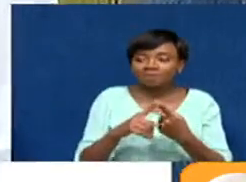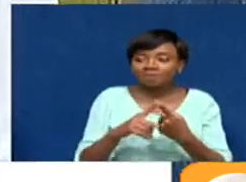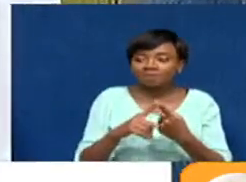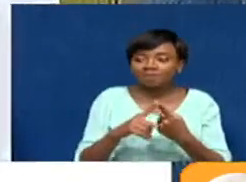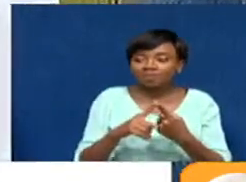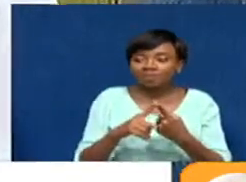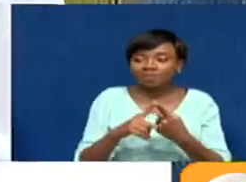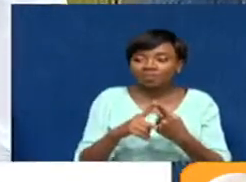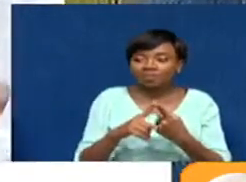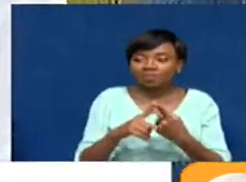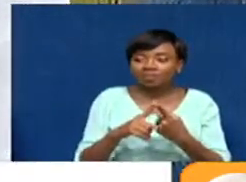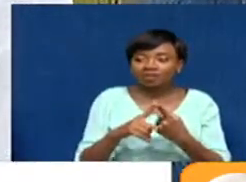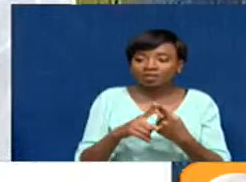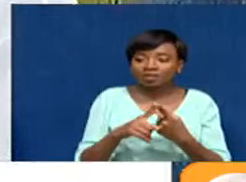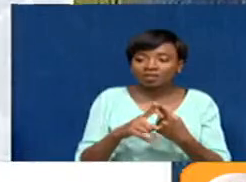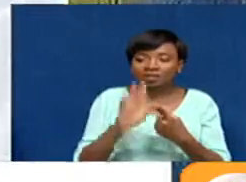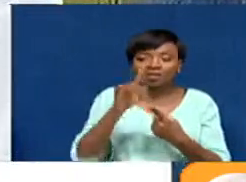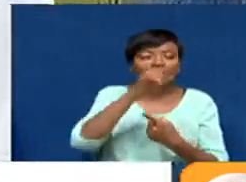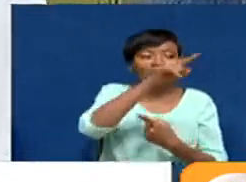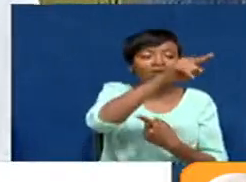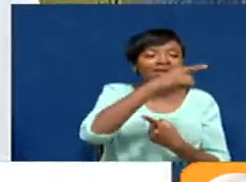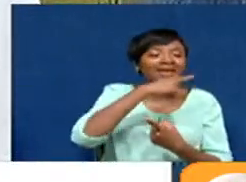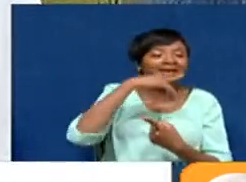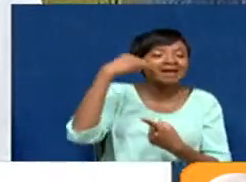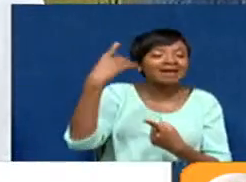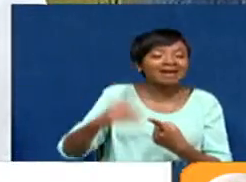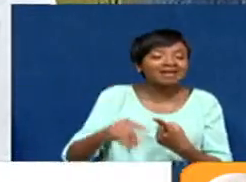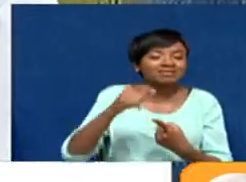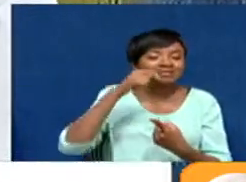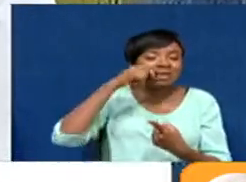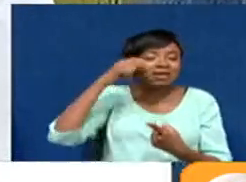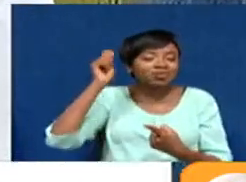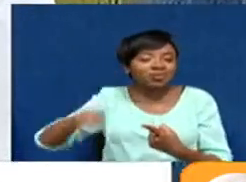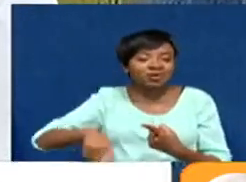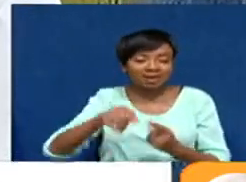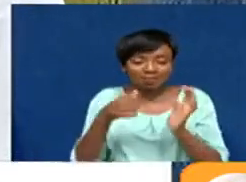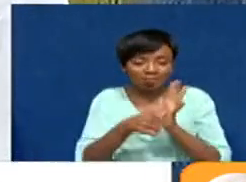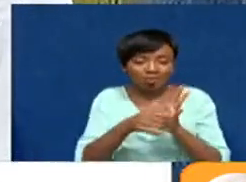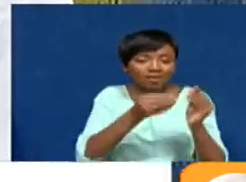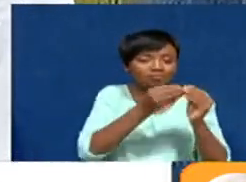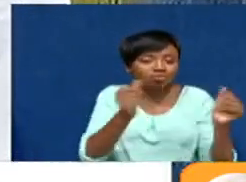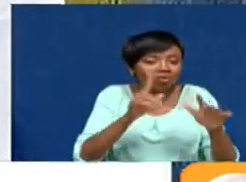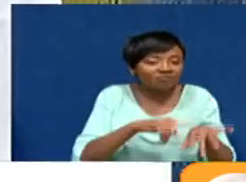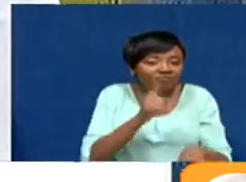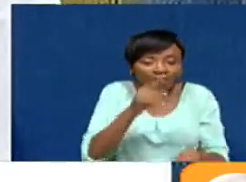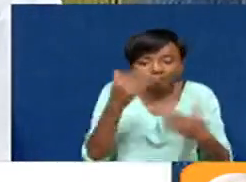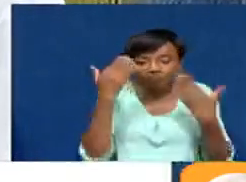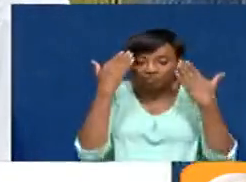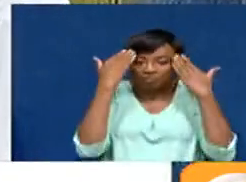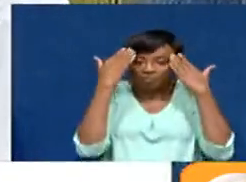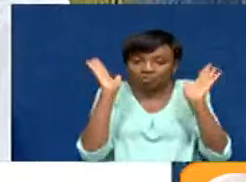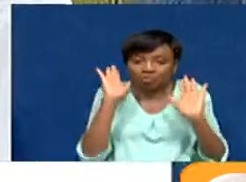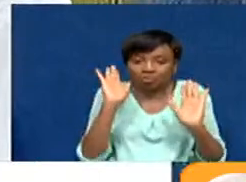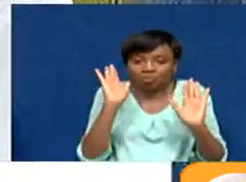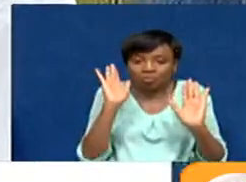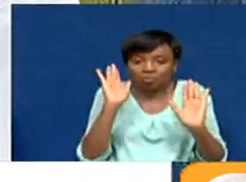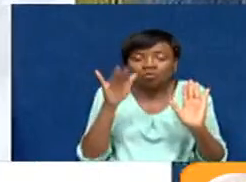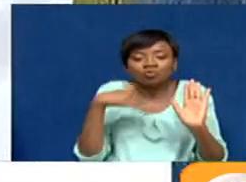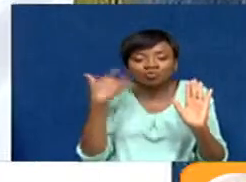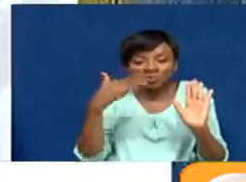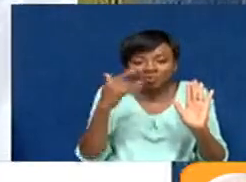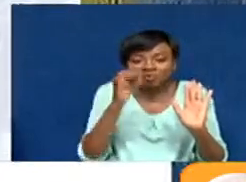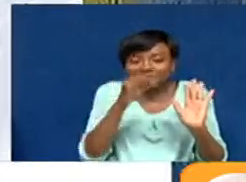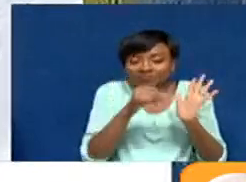the invasion, Russian invasion of Ukraine will end. And for as long as that happens, there's going to be tension